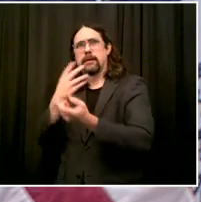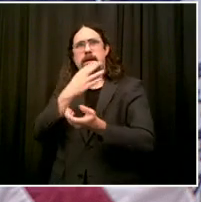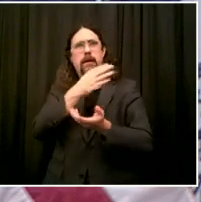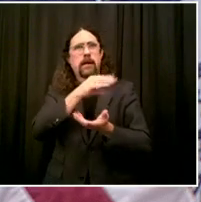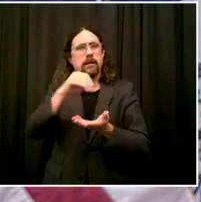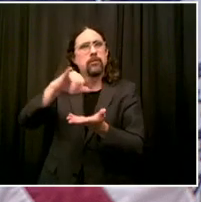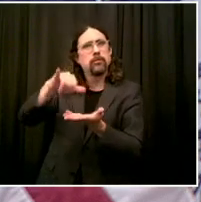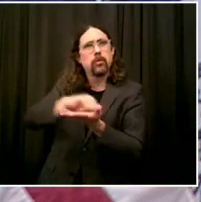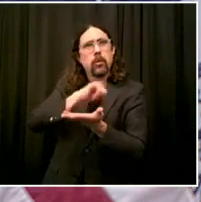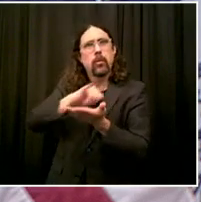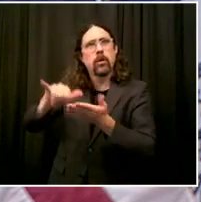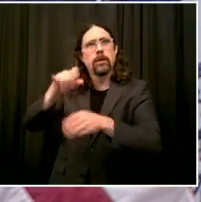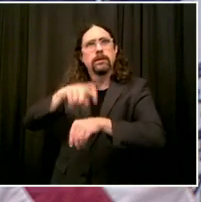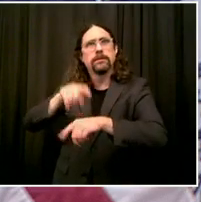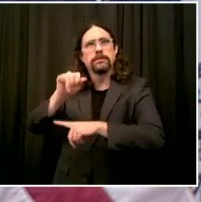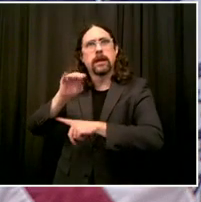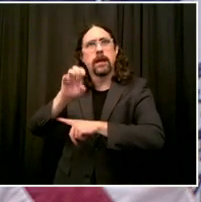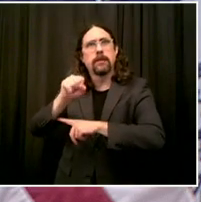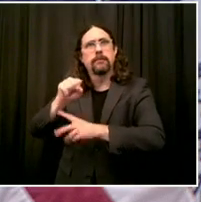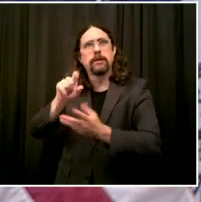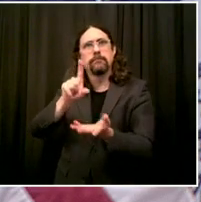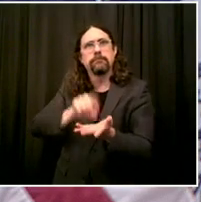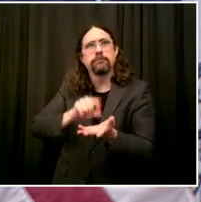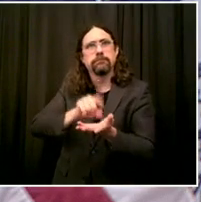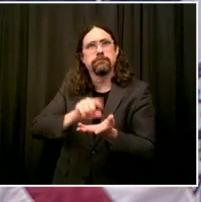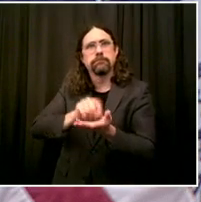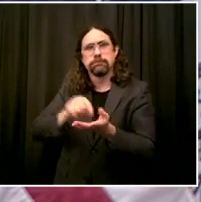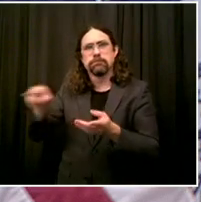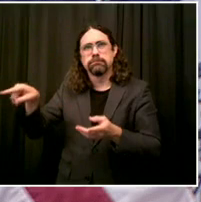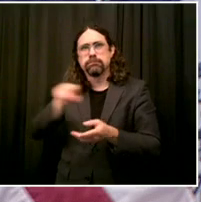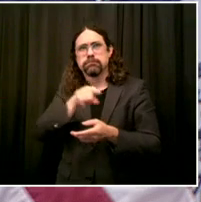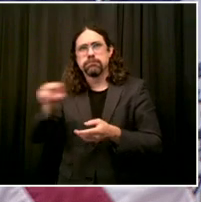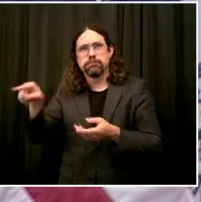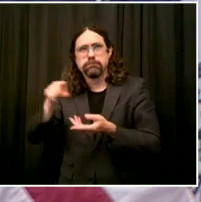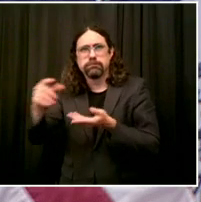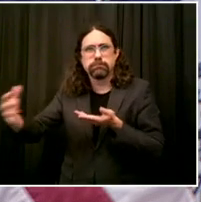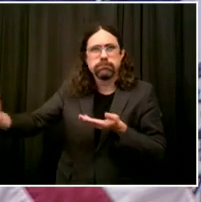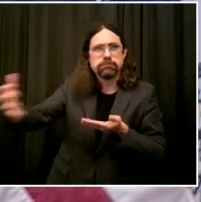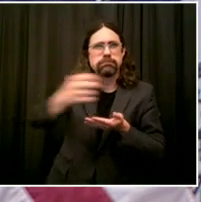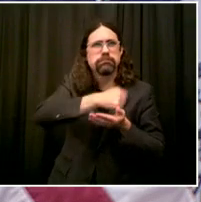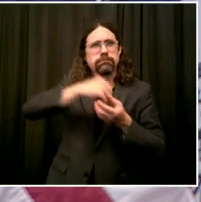when? Yeah, whatever is there, we'll absolutely release publicly.